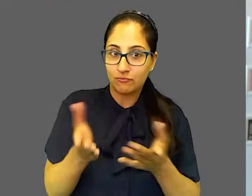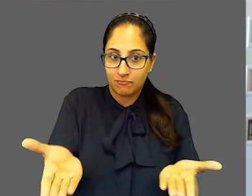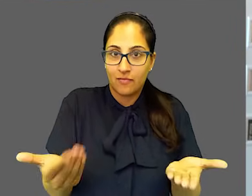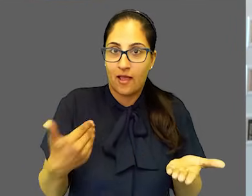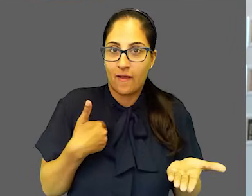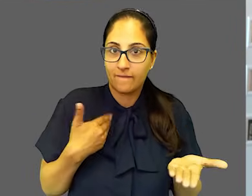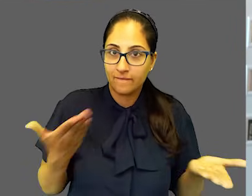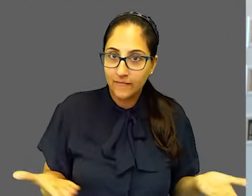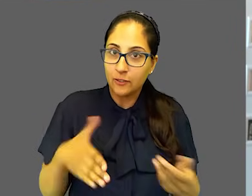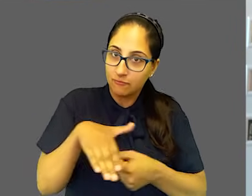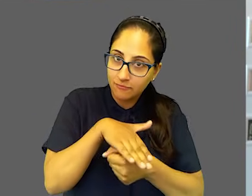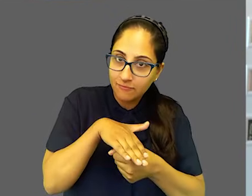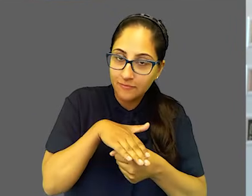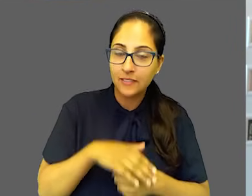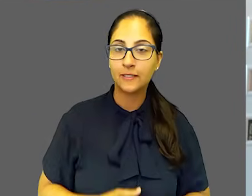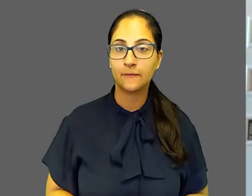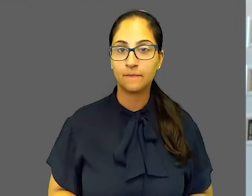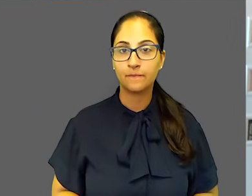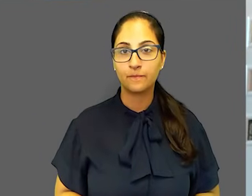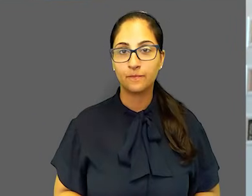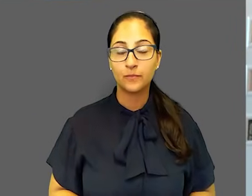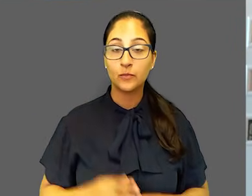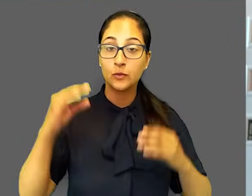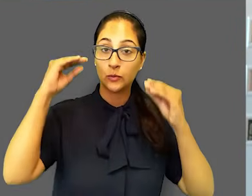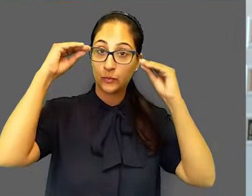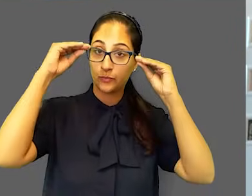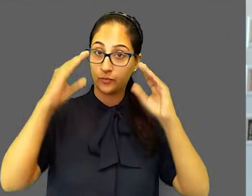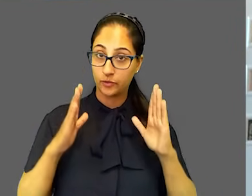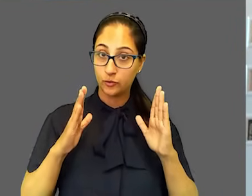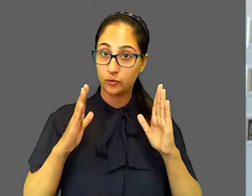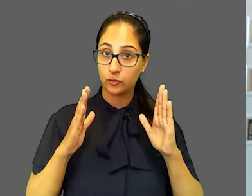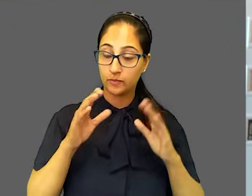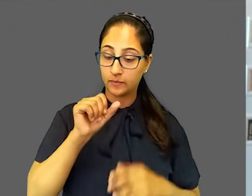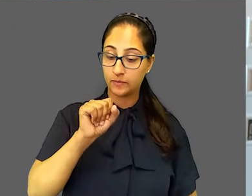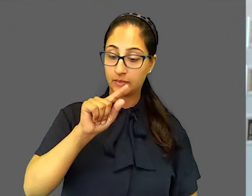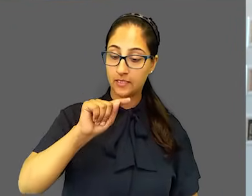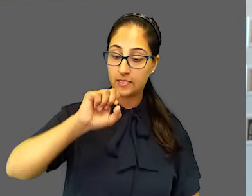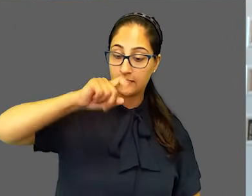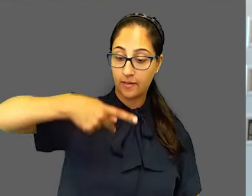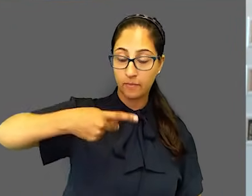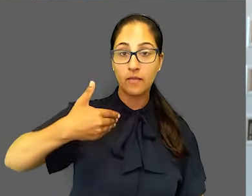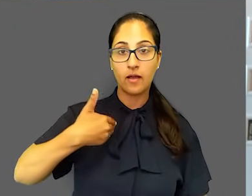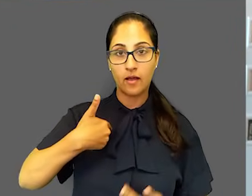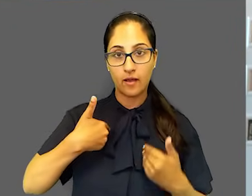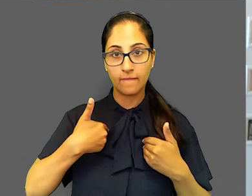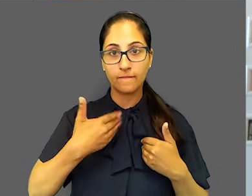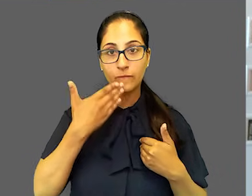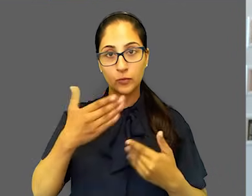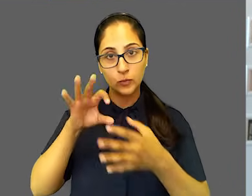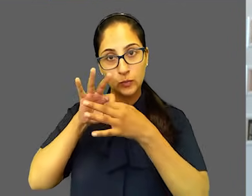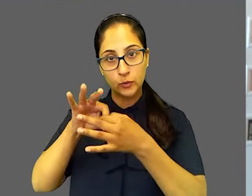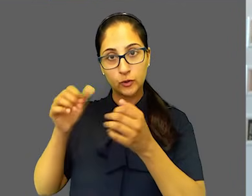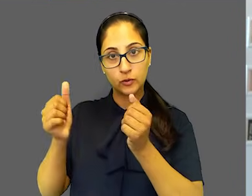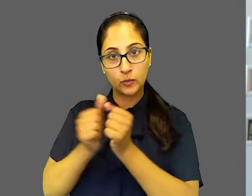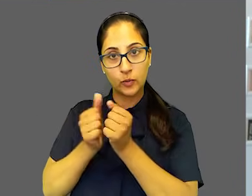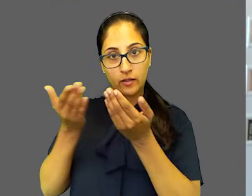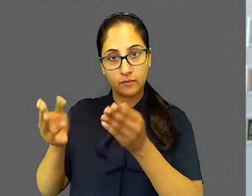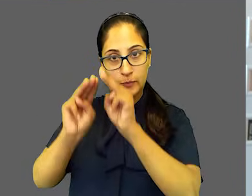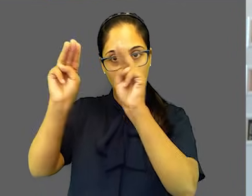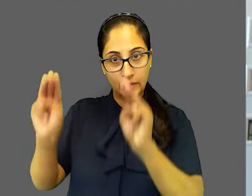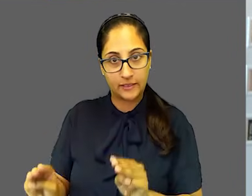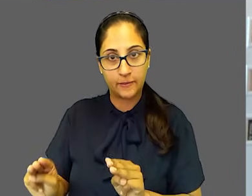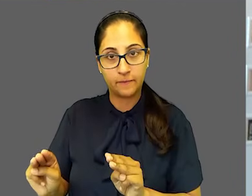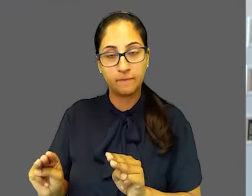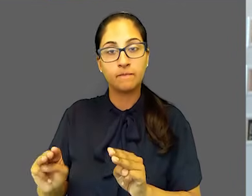the museum is thinking about ways of engaging our youth in a way that they feel as